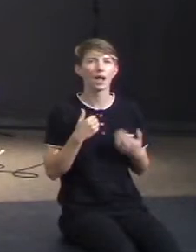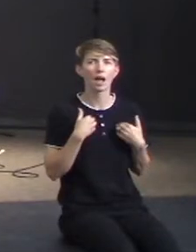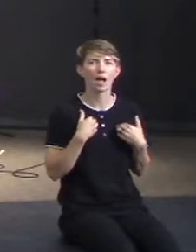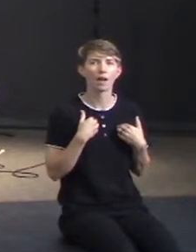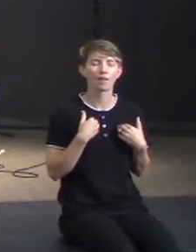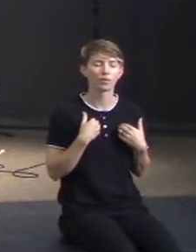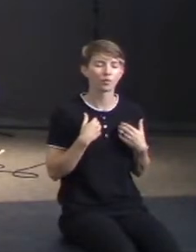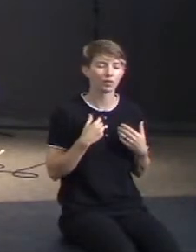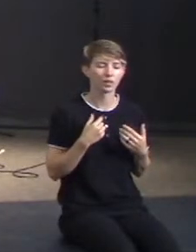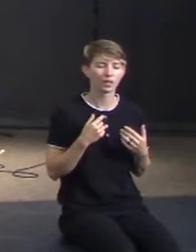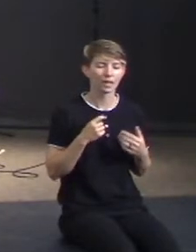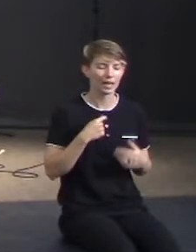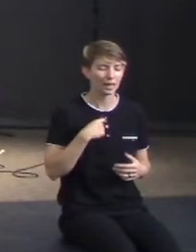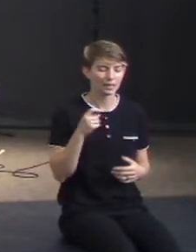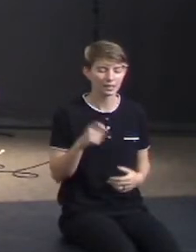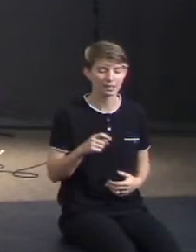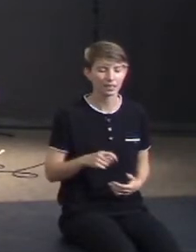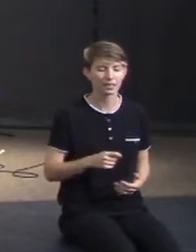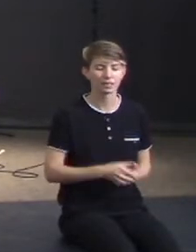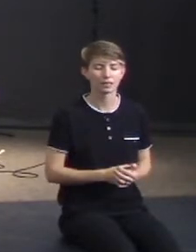Am I enough?